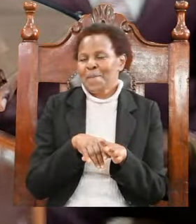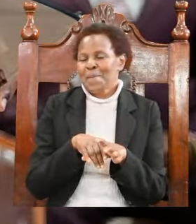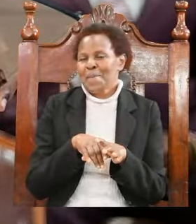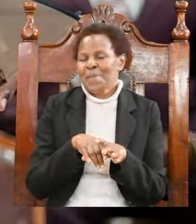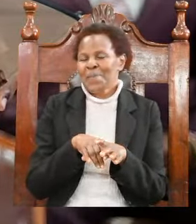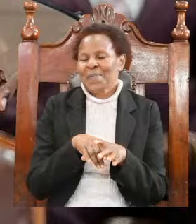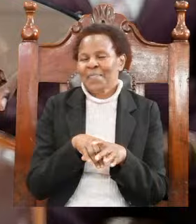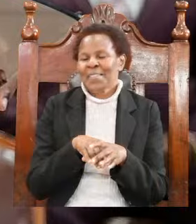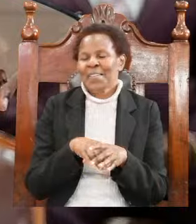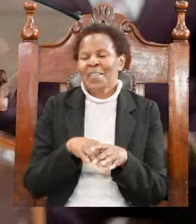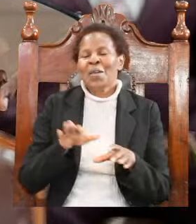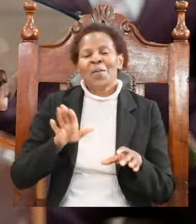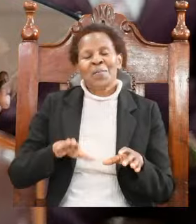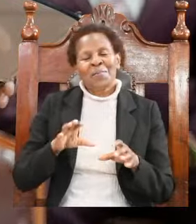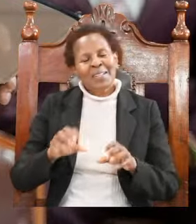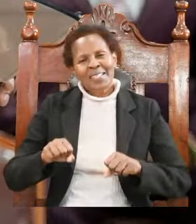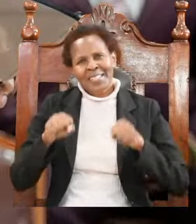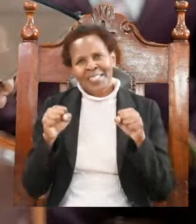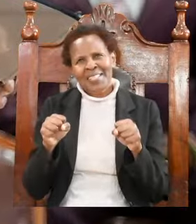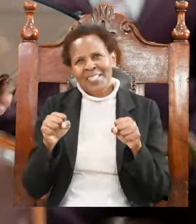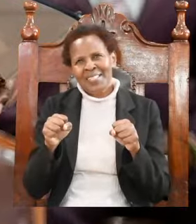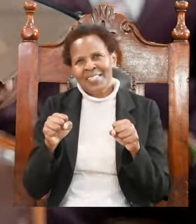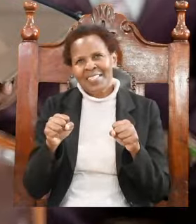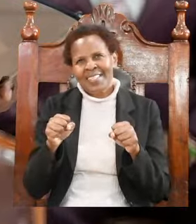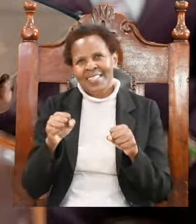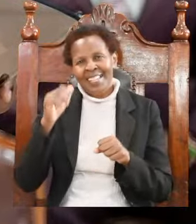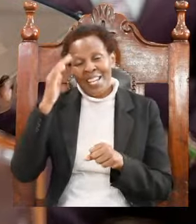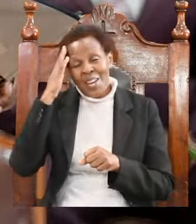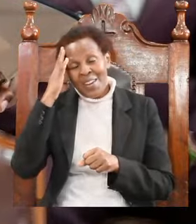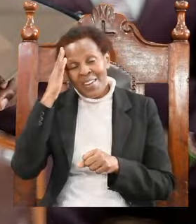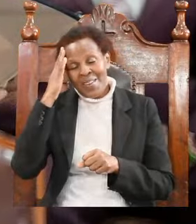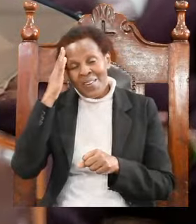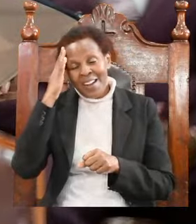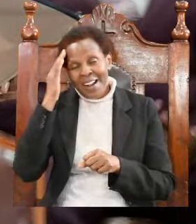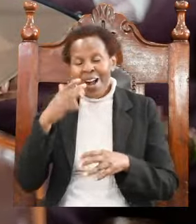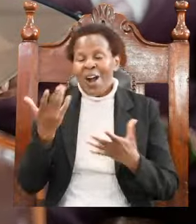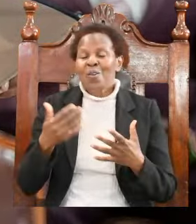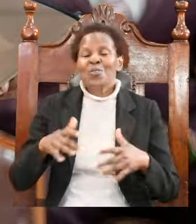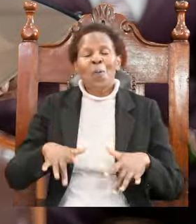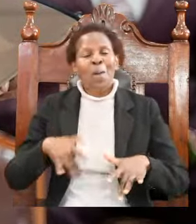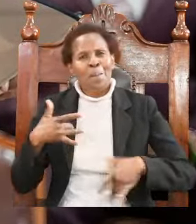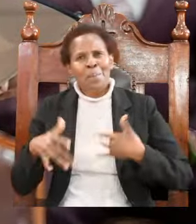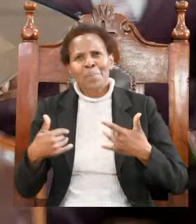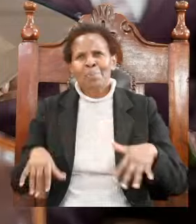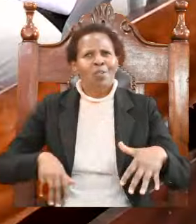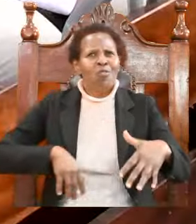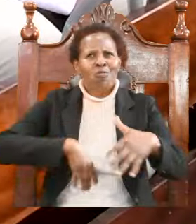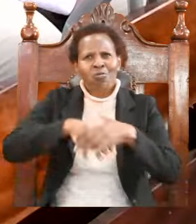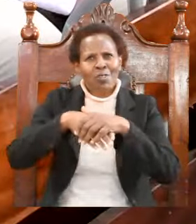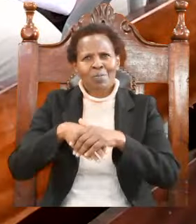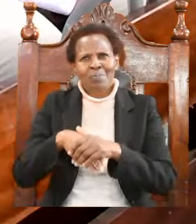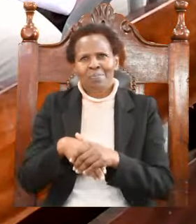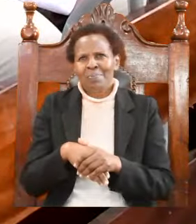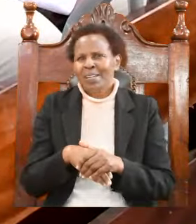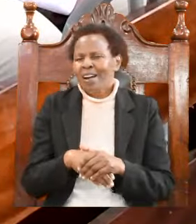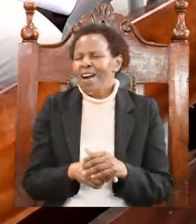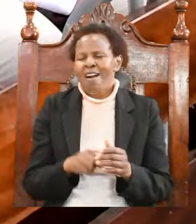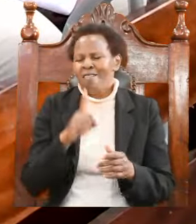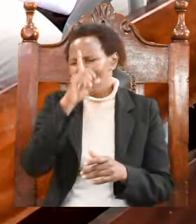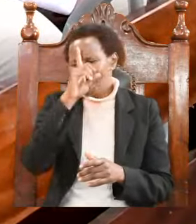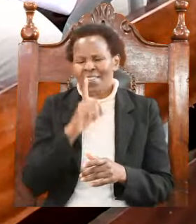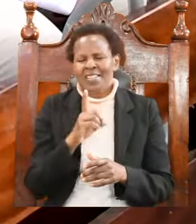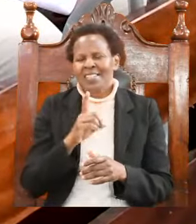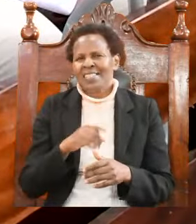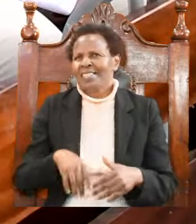Now guild, I didn't know that guild know how to play football. It was a very serious match.